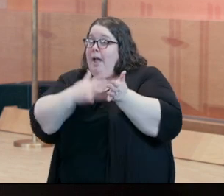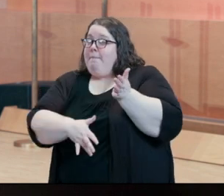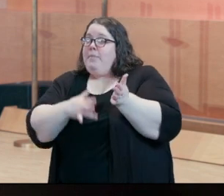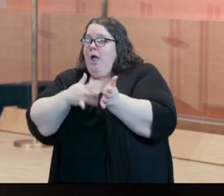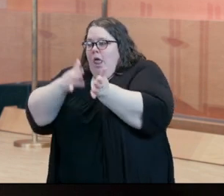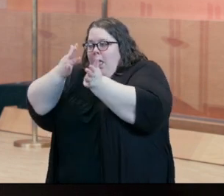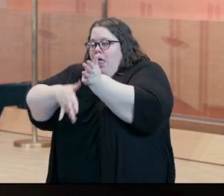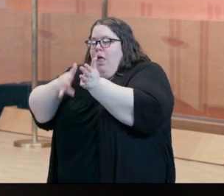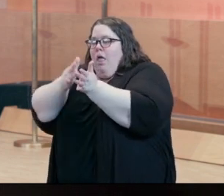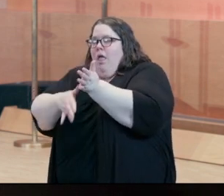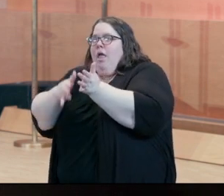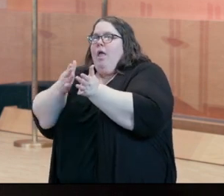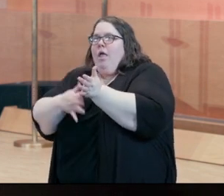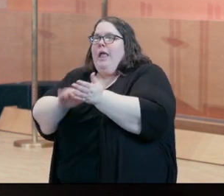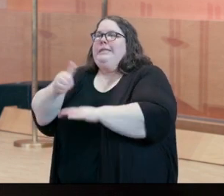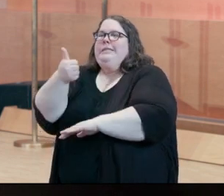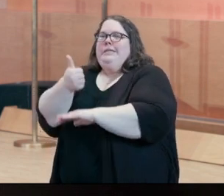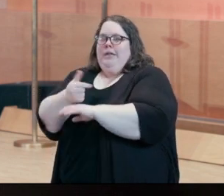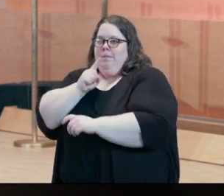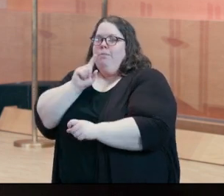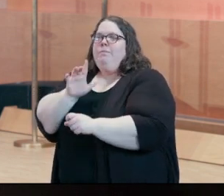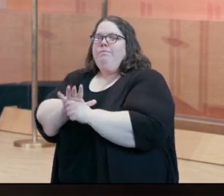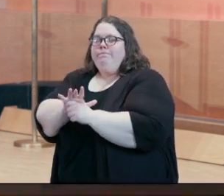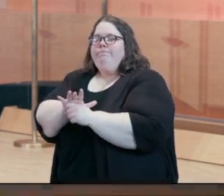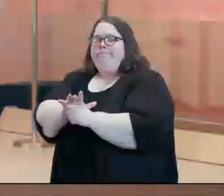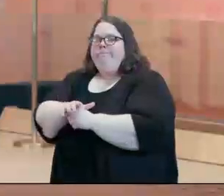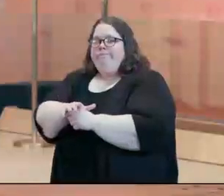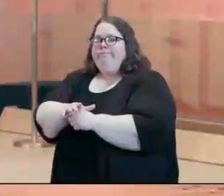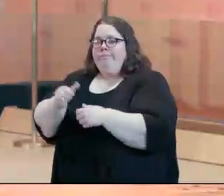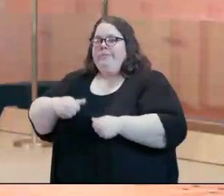out as a sacrifice for you.'"